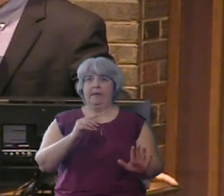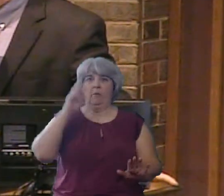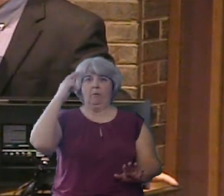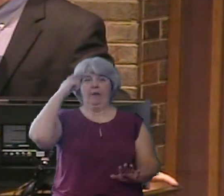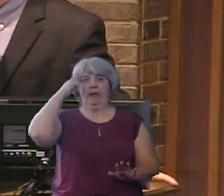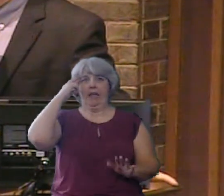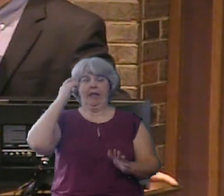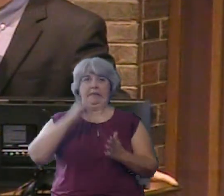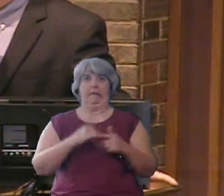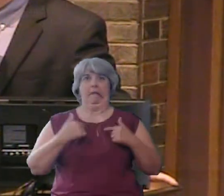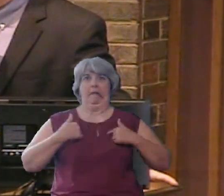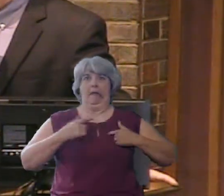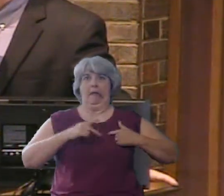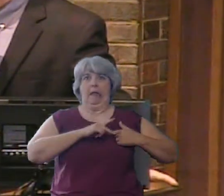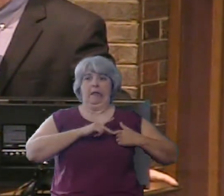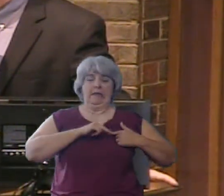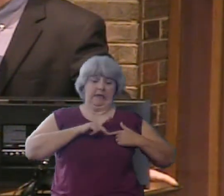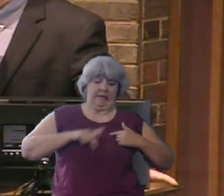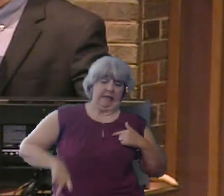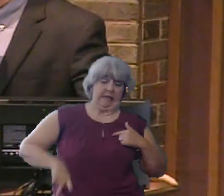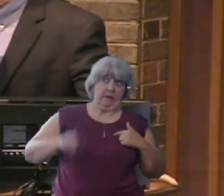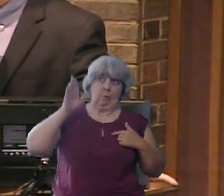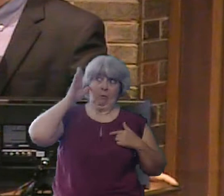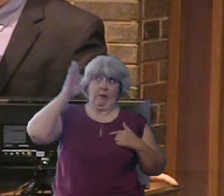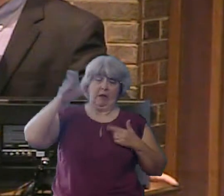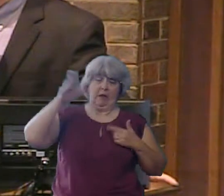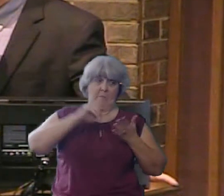against his kingship.